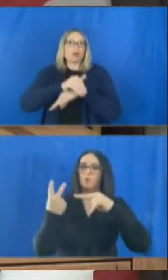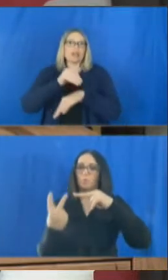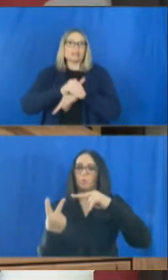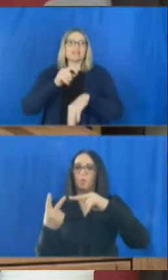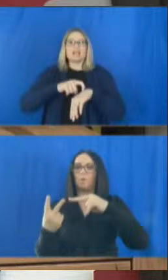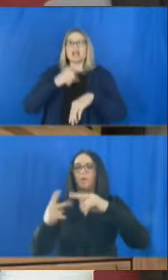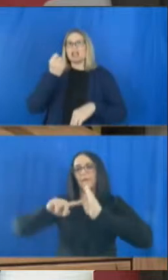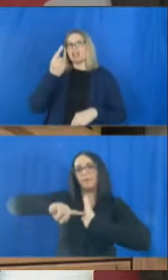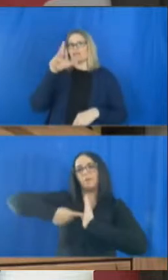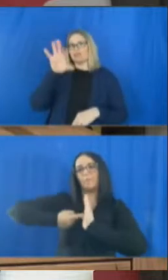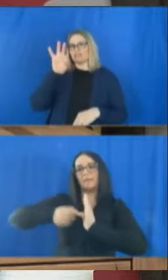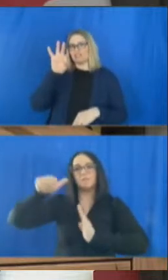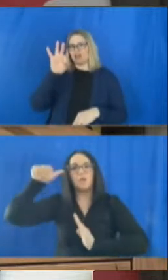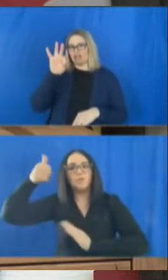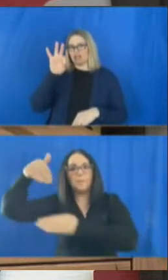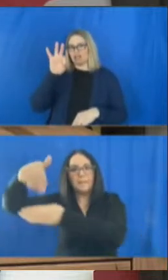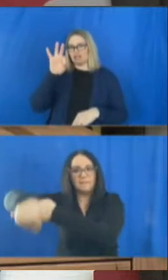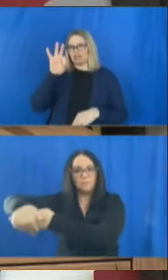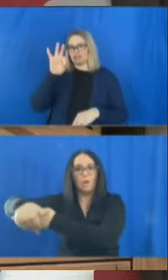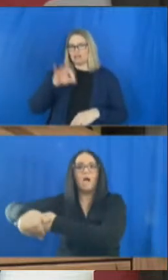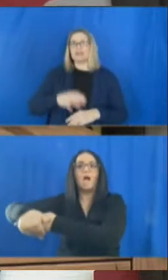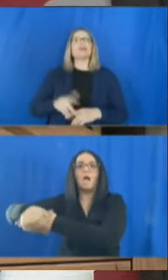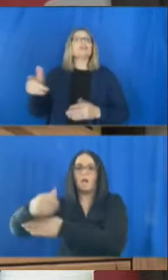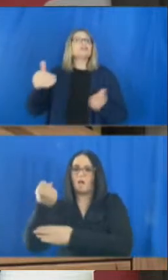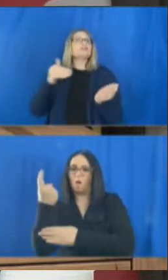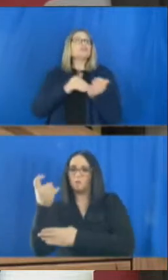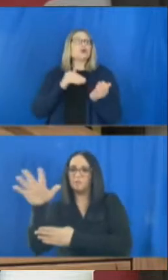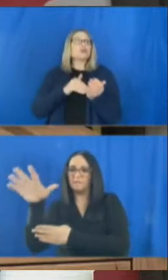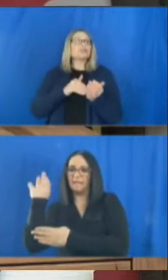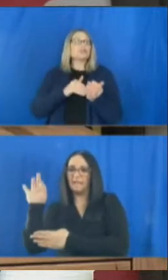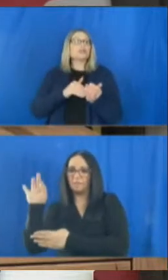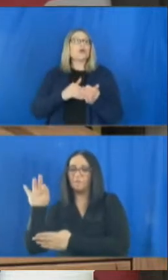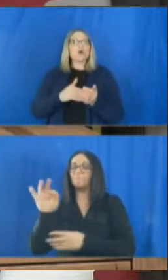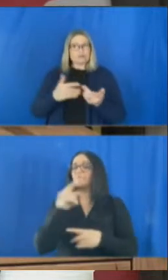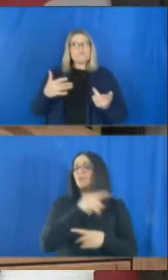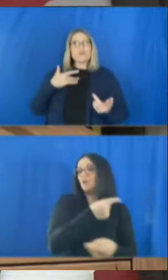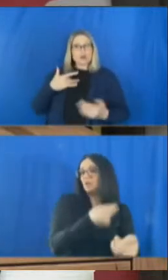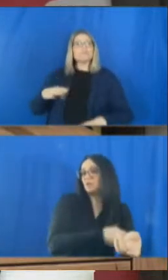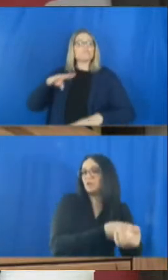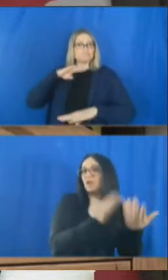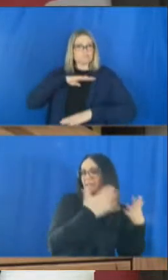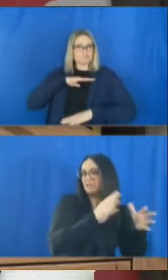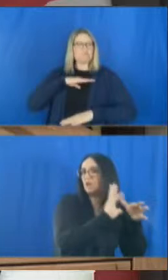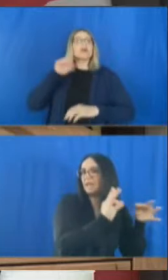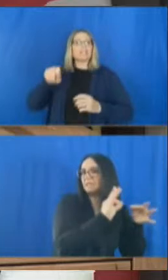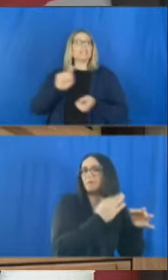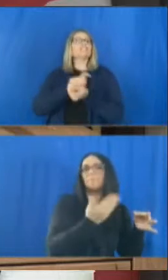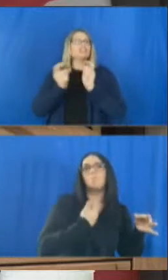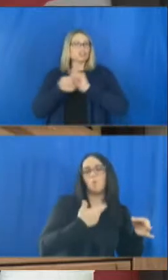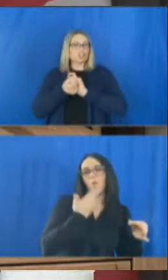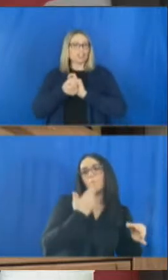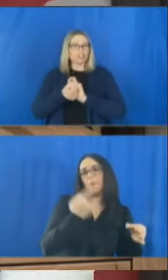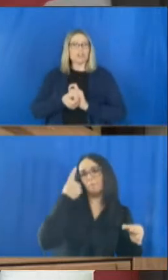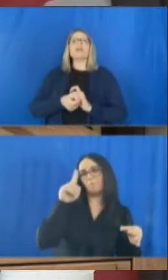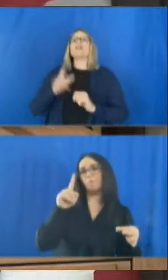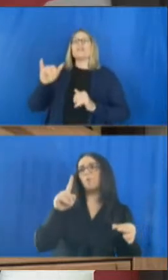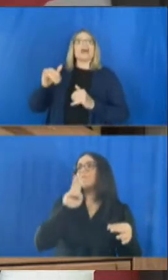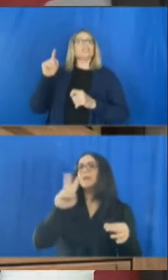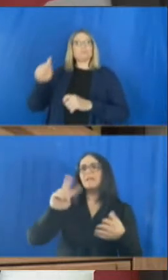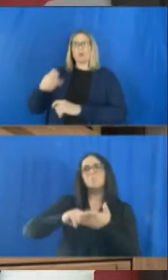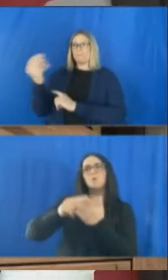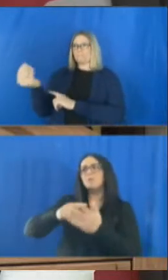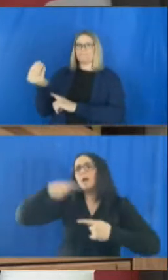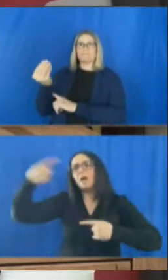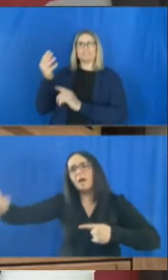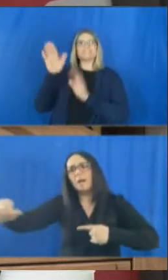have also examined our Level 2 phase and have made some adjustments. For public gatherings in venues, the restriction of 150